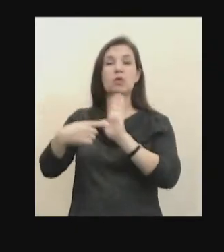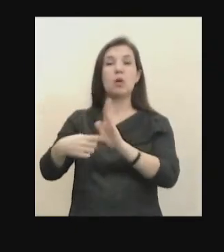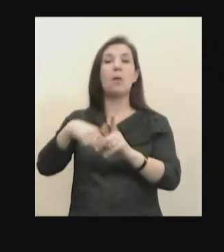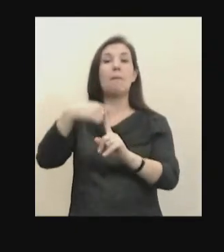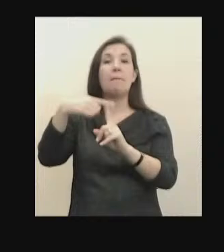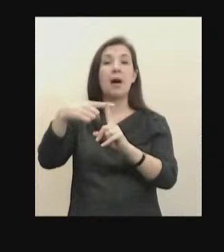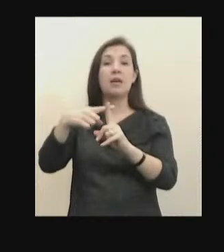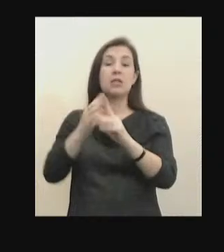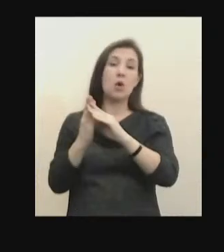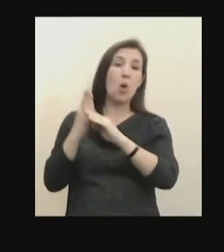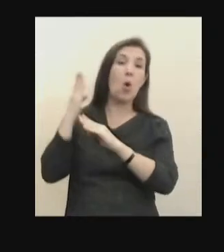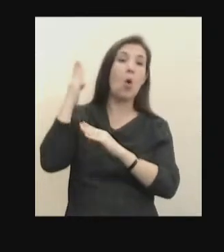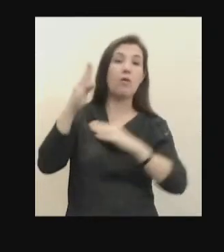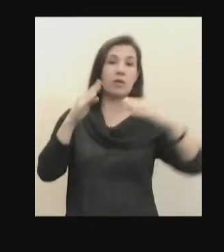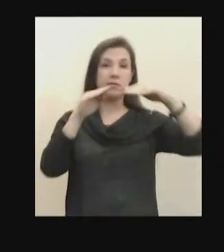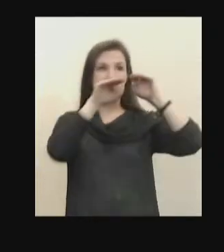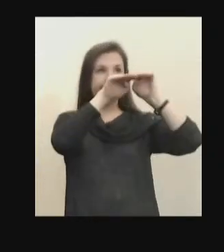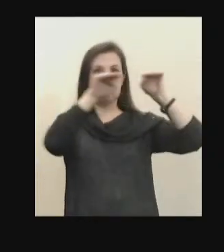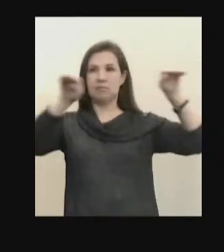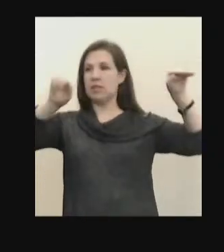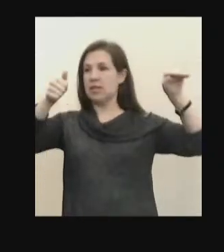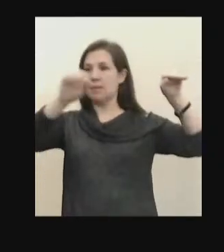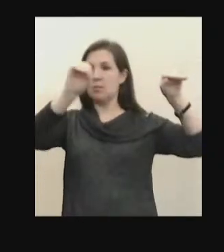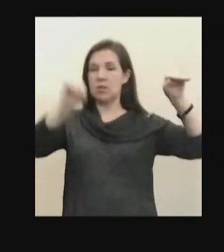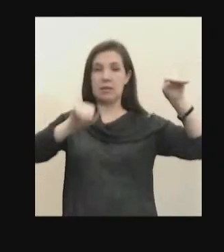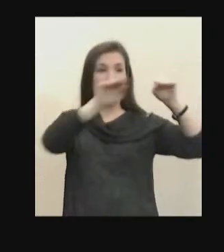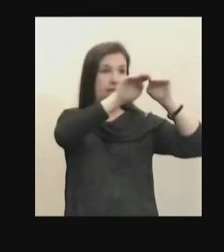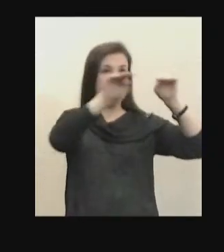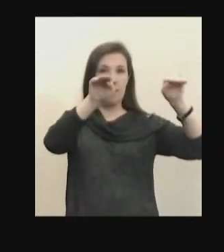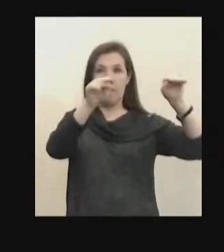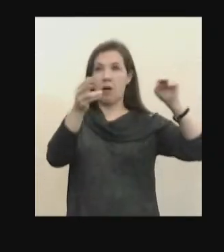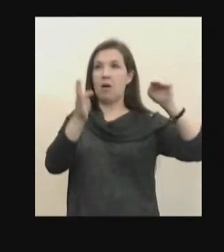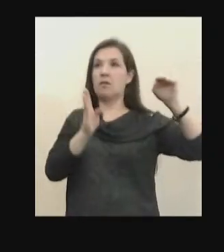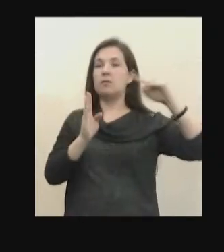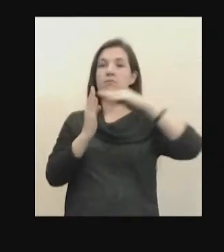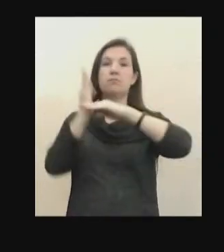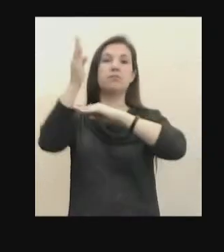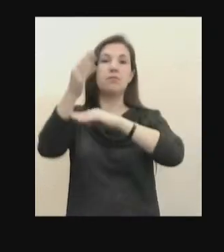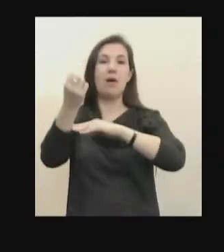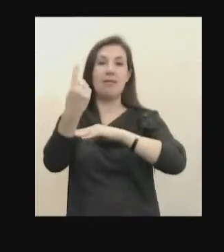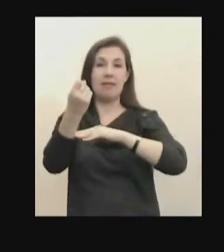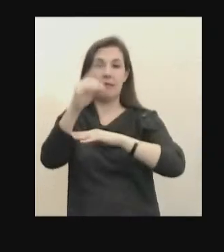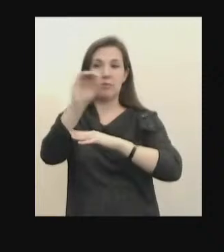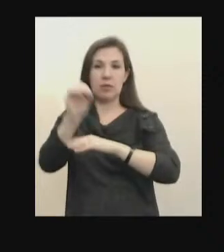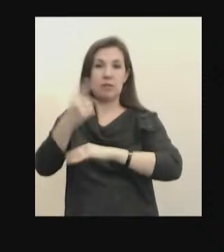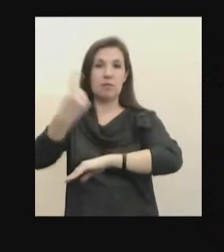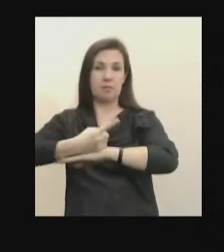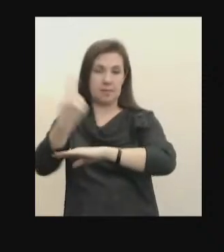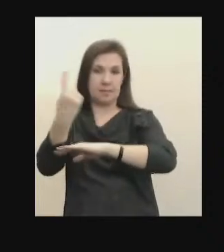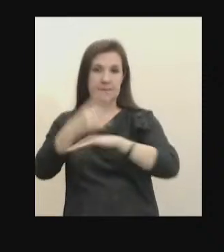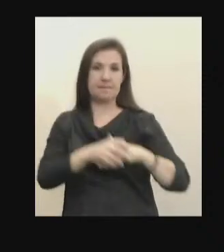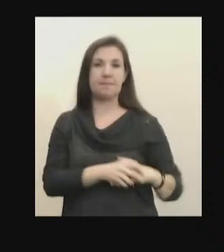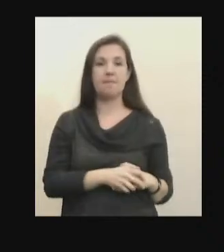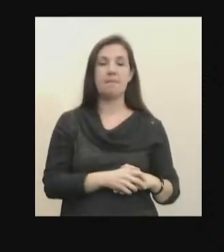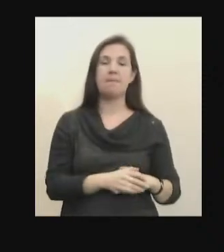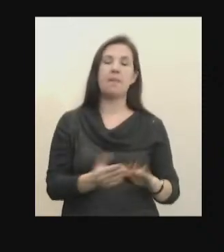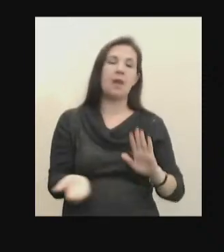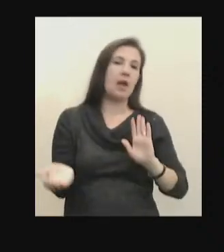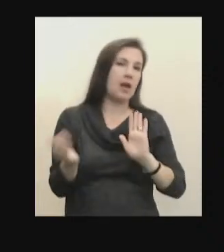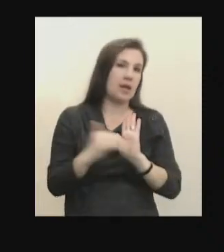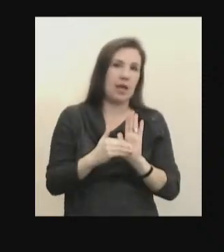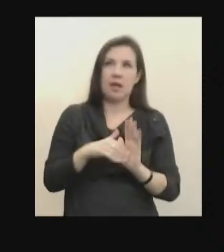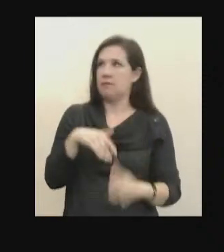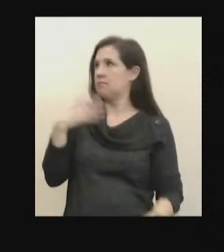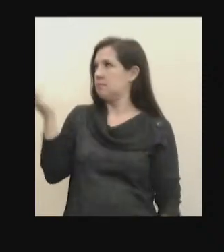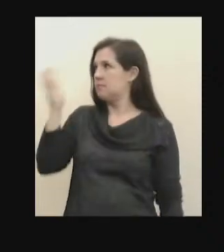over this 10 level, but at 11 for the 1 day. And it's just, once again, another example of the